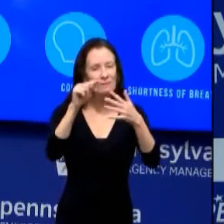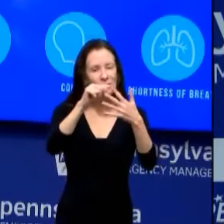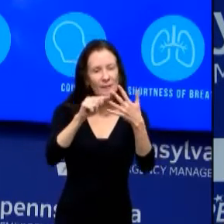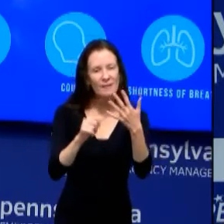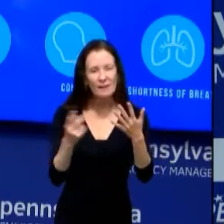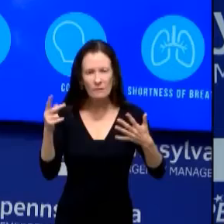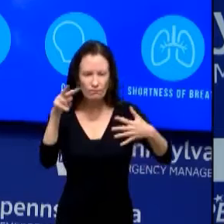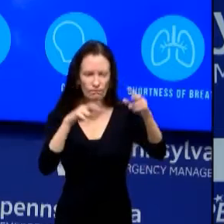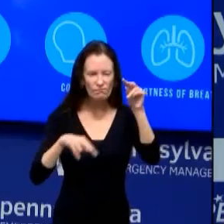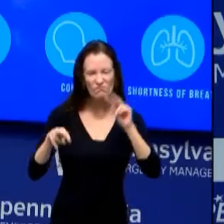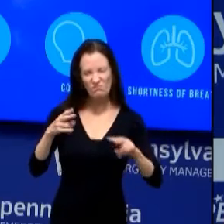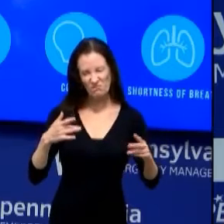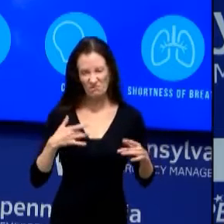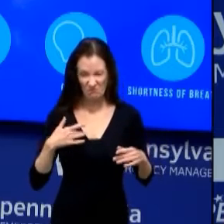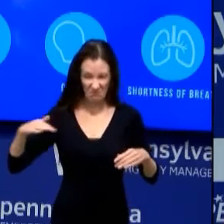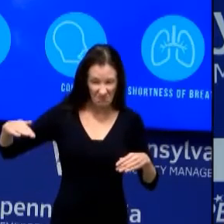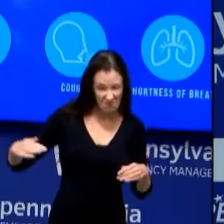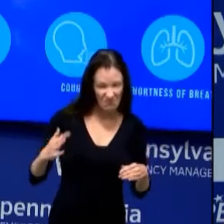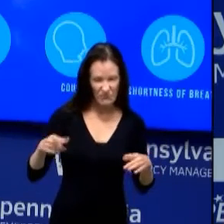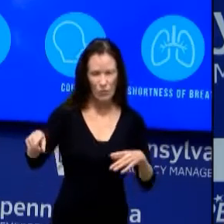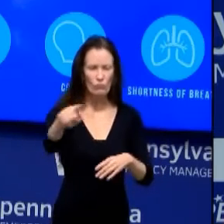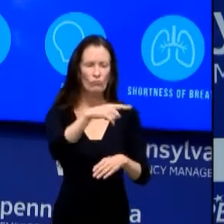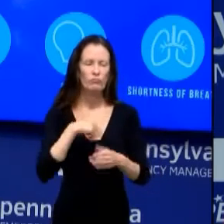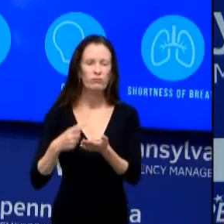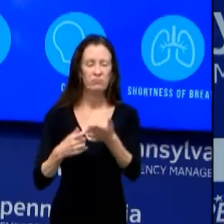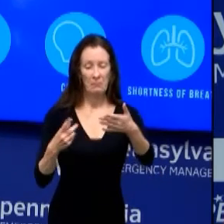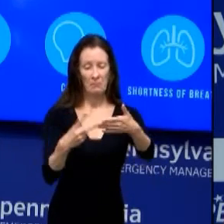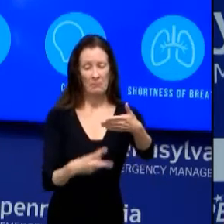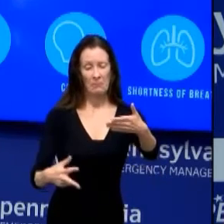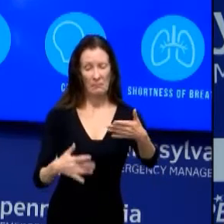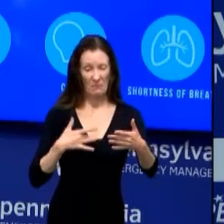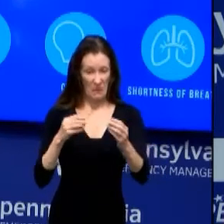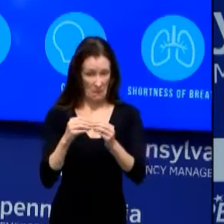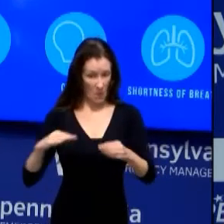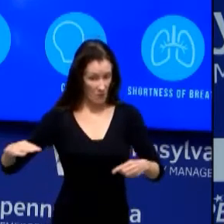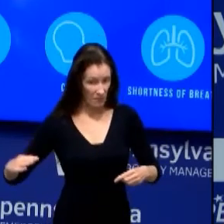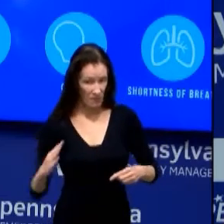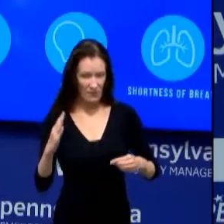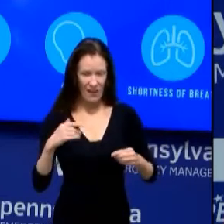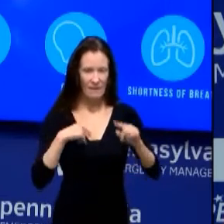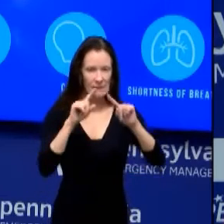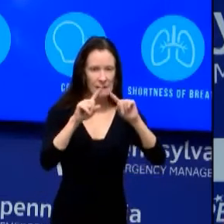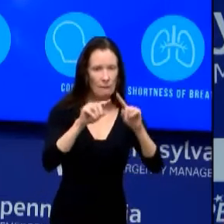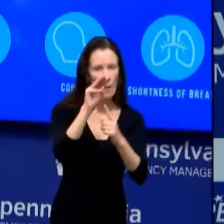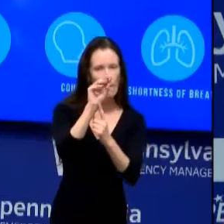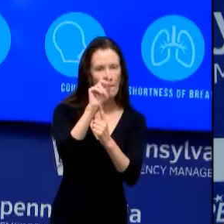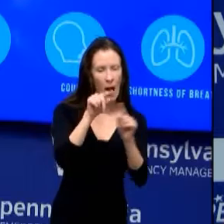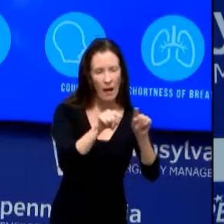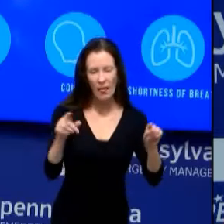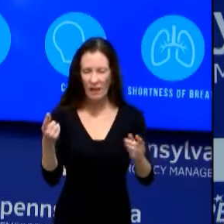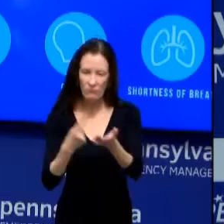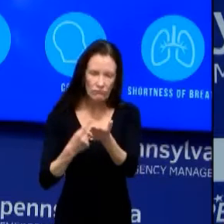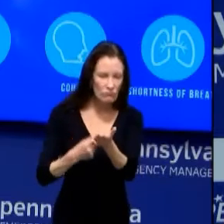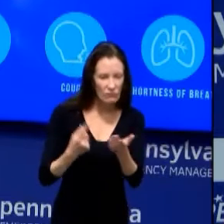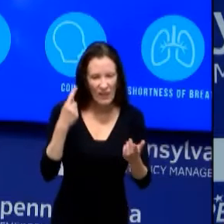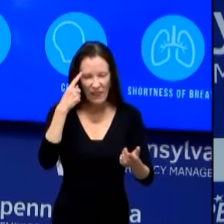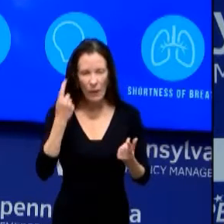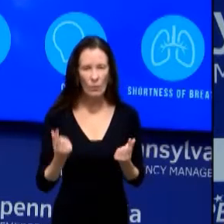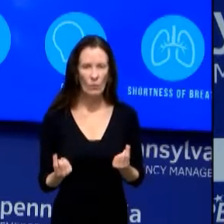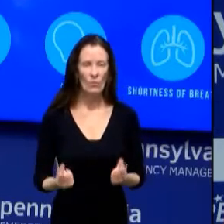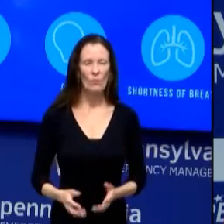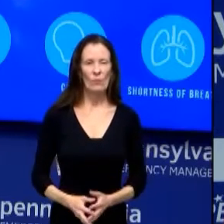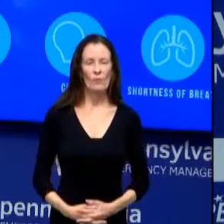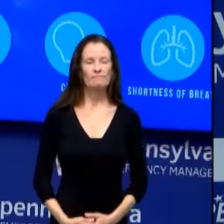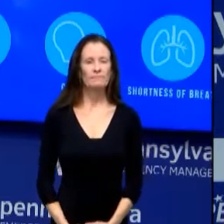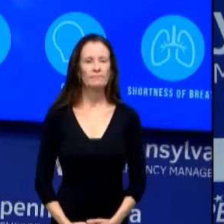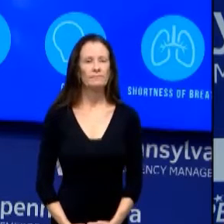21 about supplies. The governor of New York says the state is getting ventilators from Oregon. Is PA thinking of doing something similar?